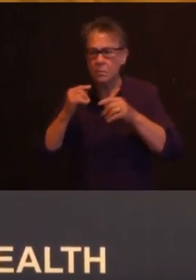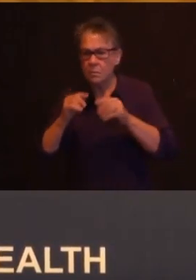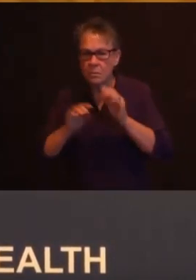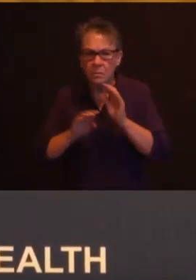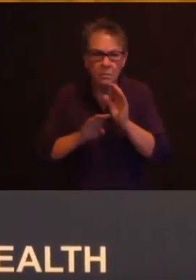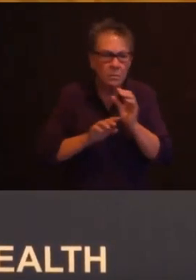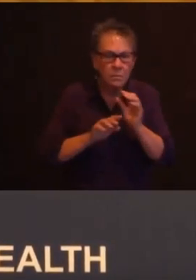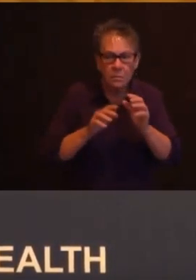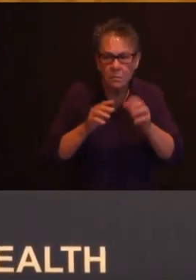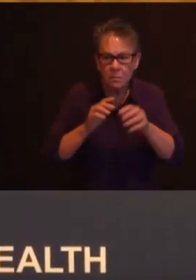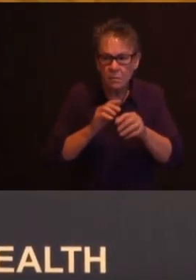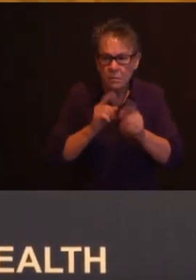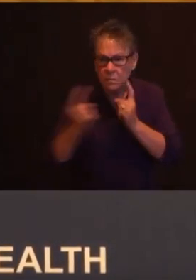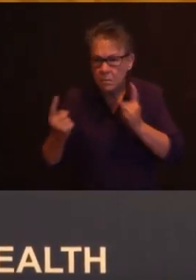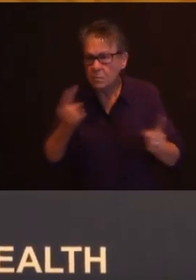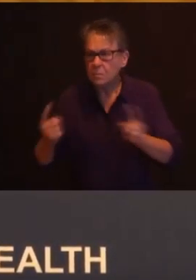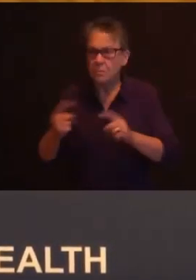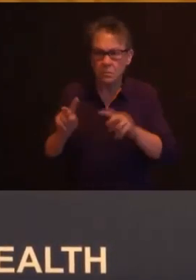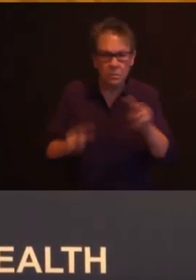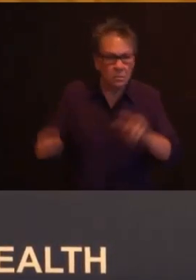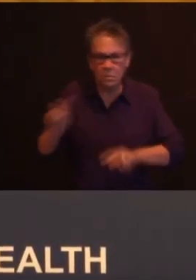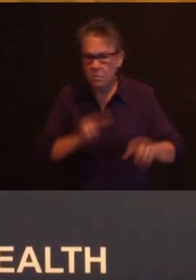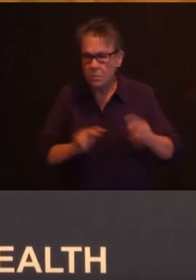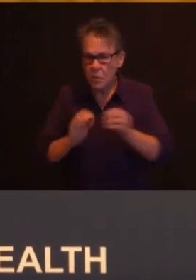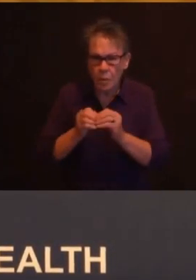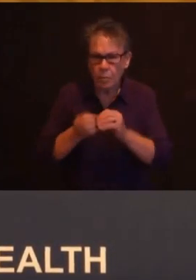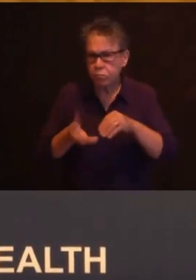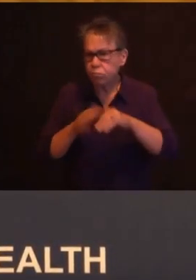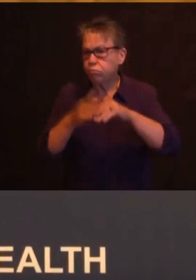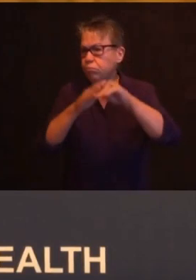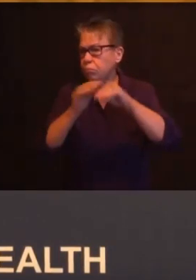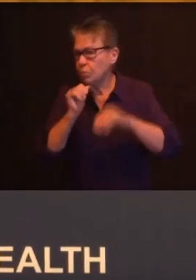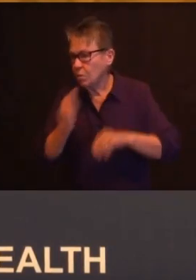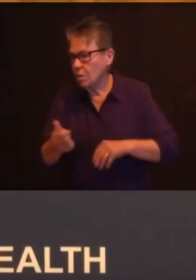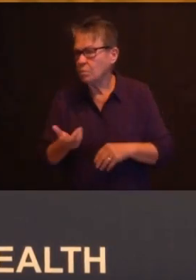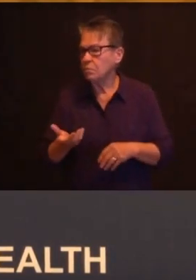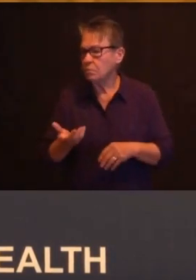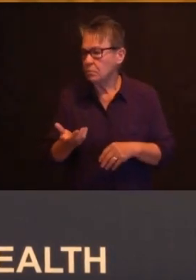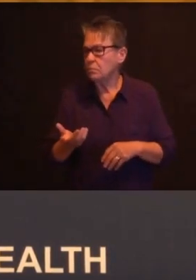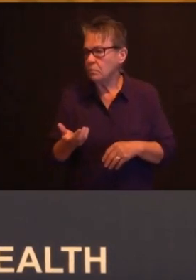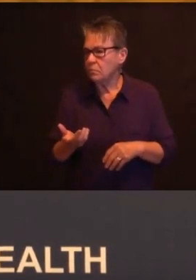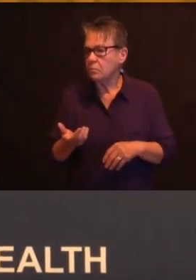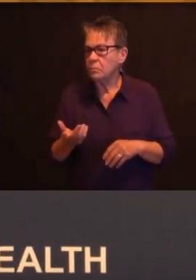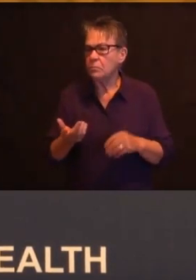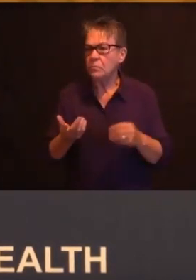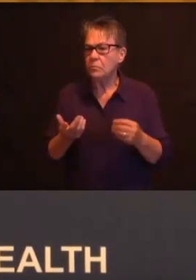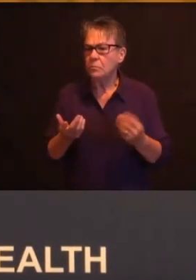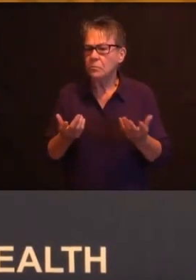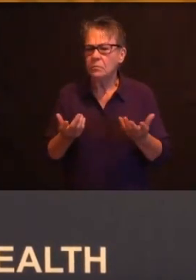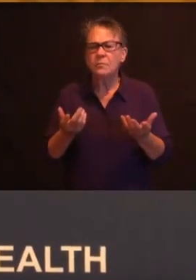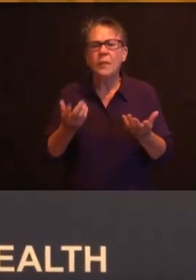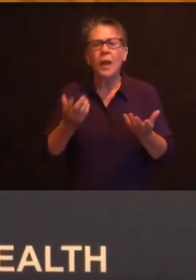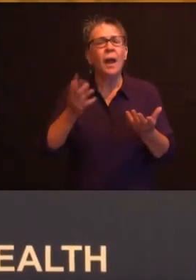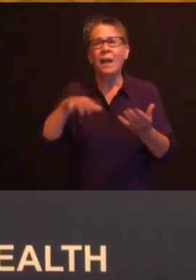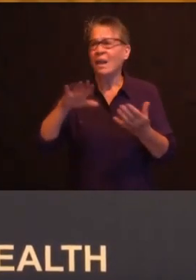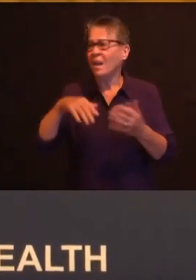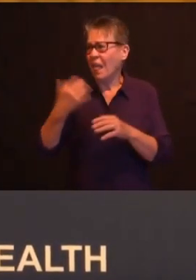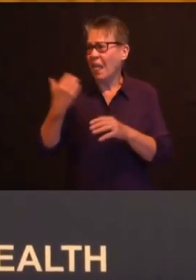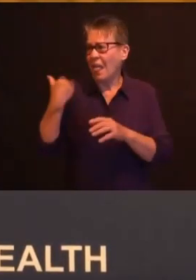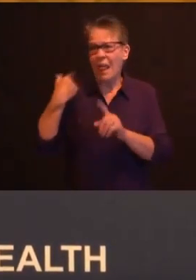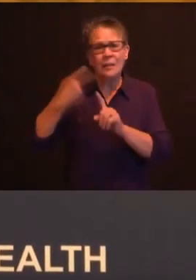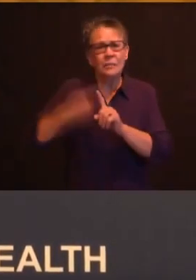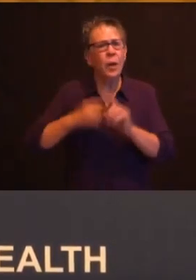11,000 positives a day, or Texas, Arizona, parts of California, et cetera. So I think it's a mix. And